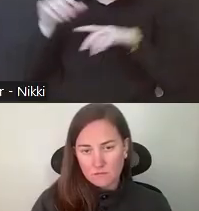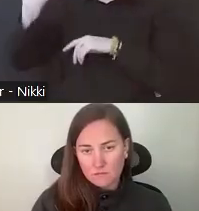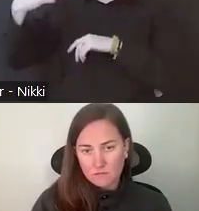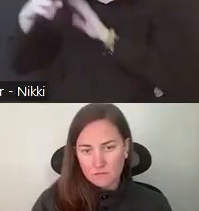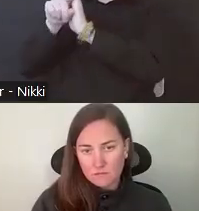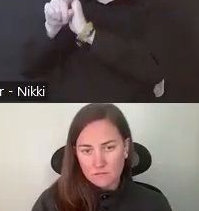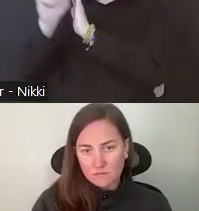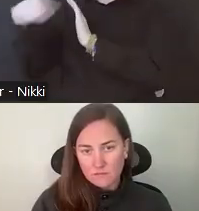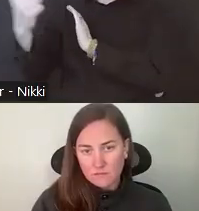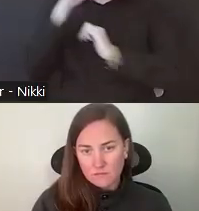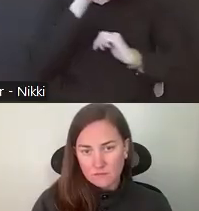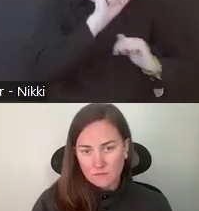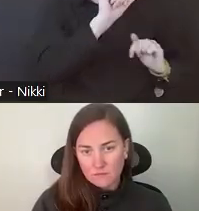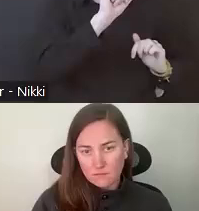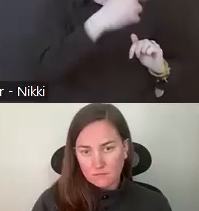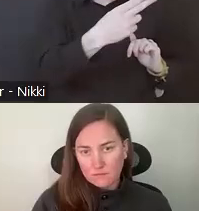AH plus group.